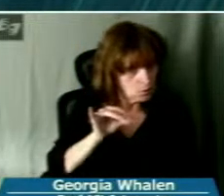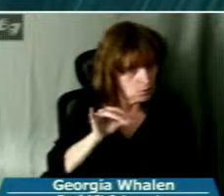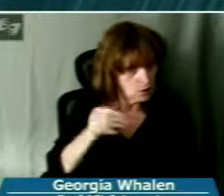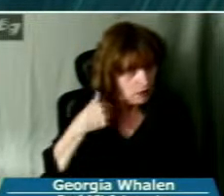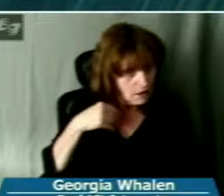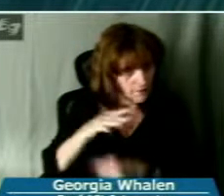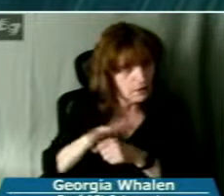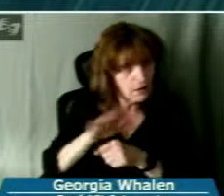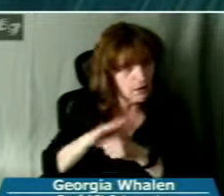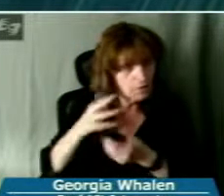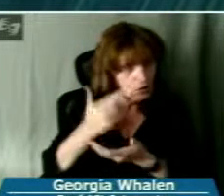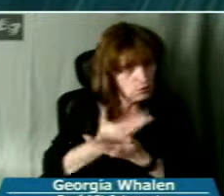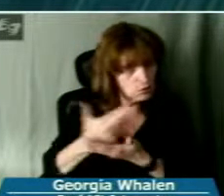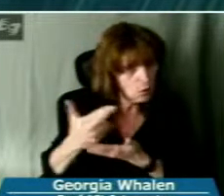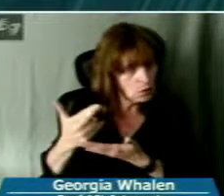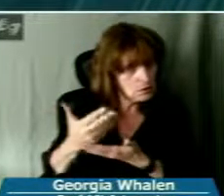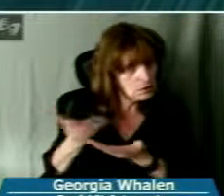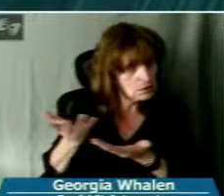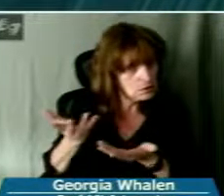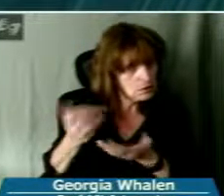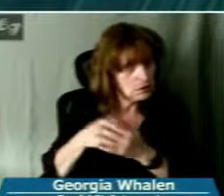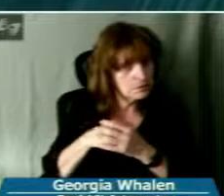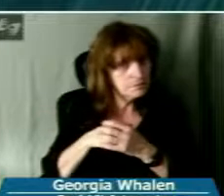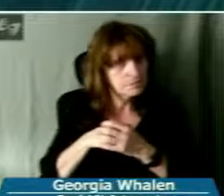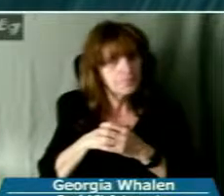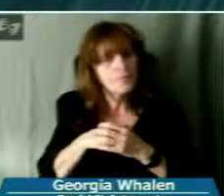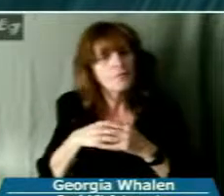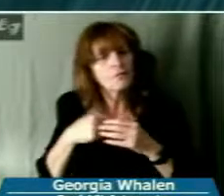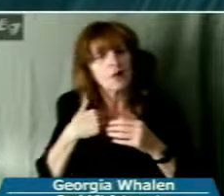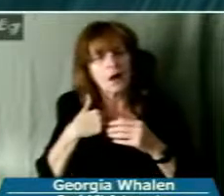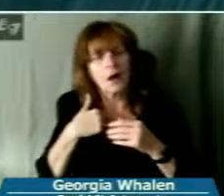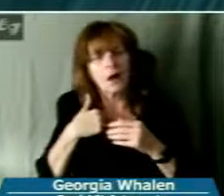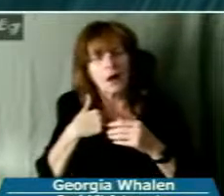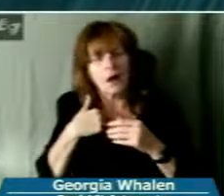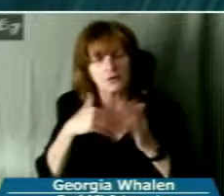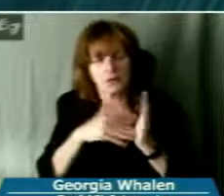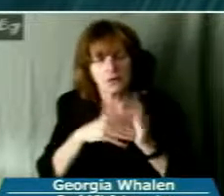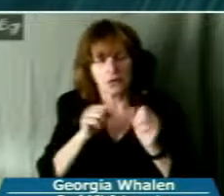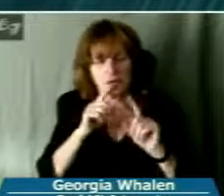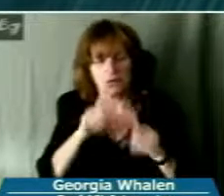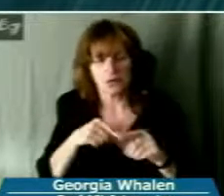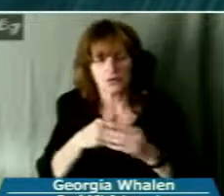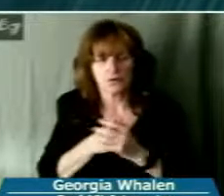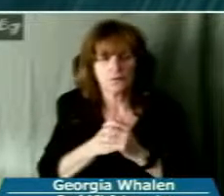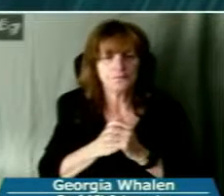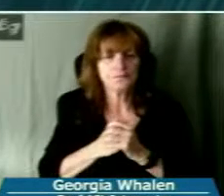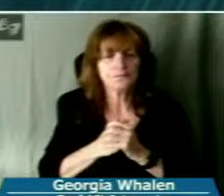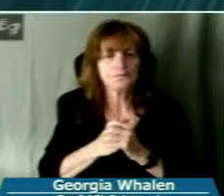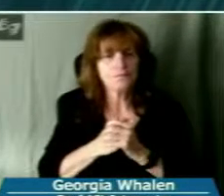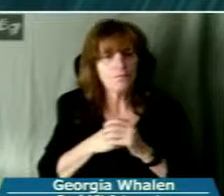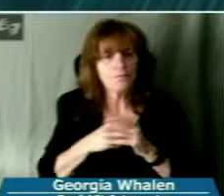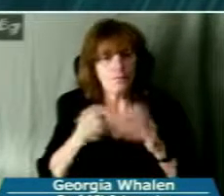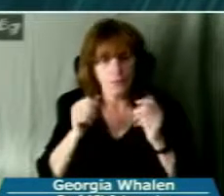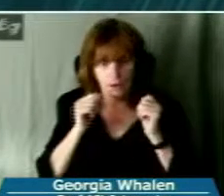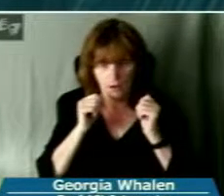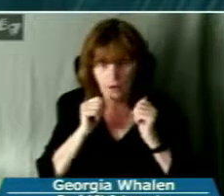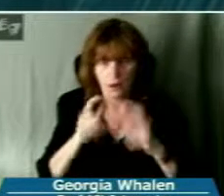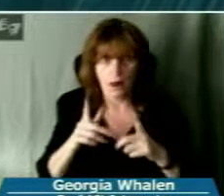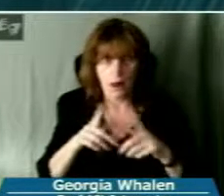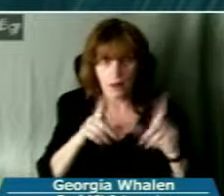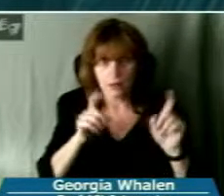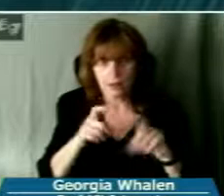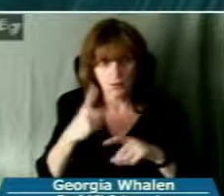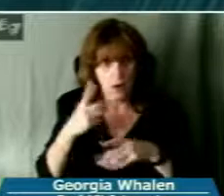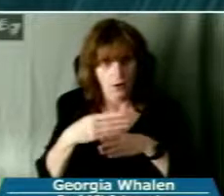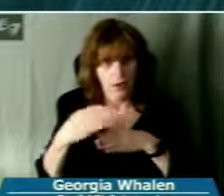Hi, Joanna, why don't I take that one? In terms of, we could never do everything all in one weekend. That's just not doable in terms of the